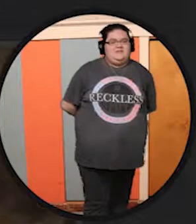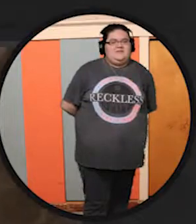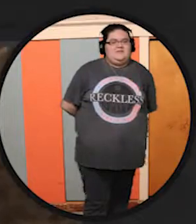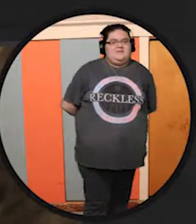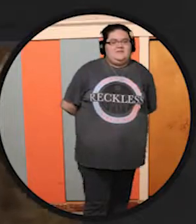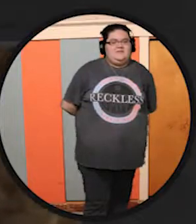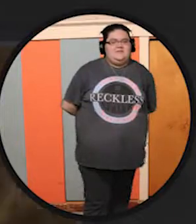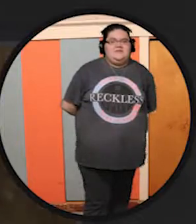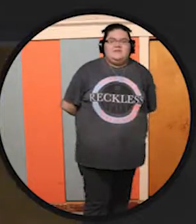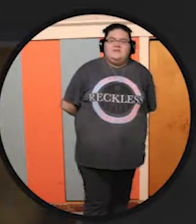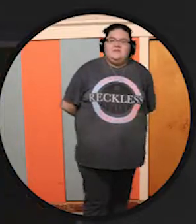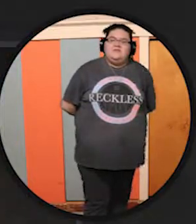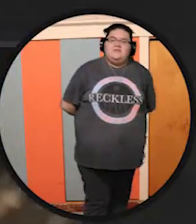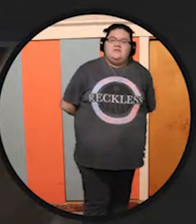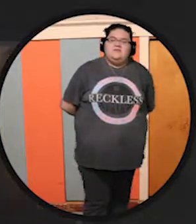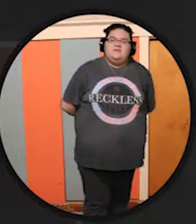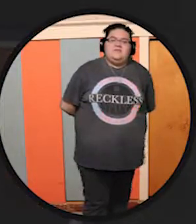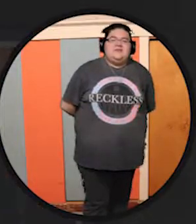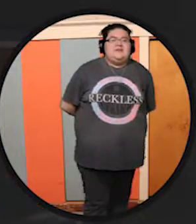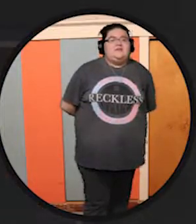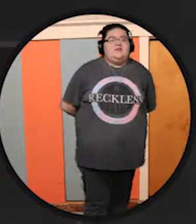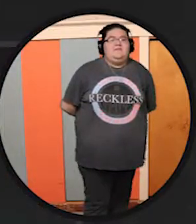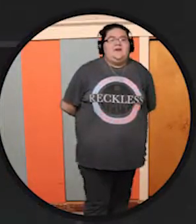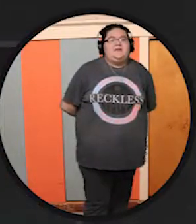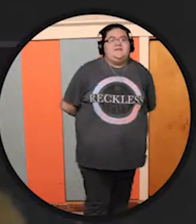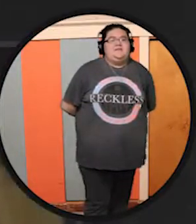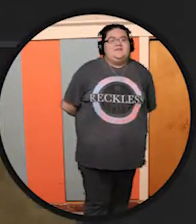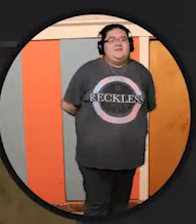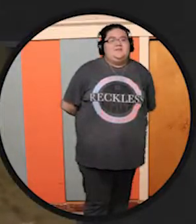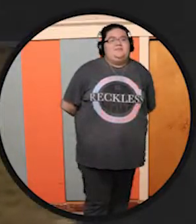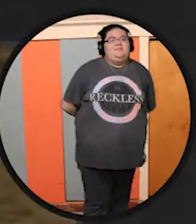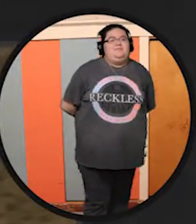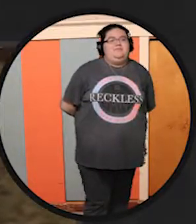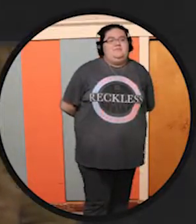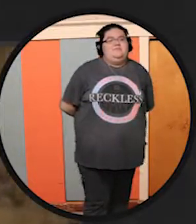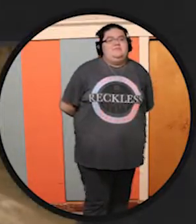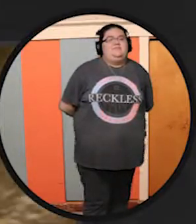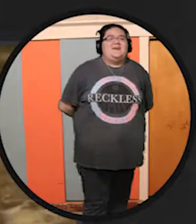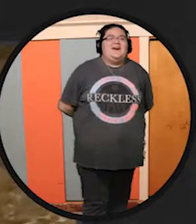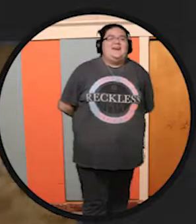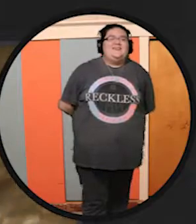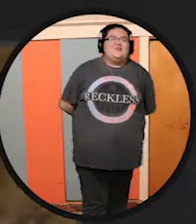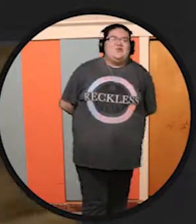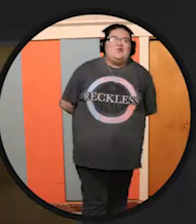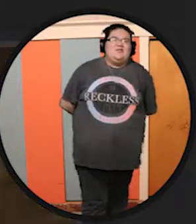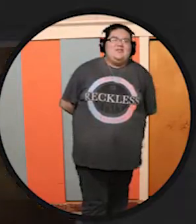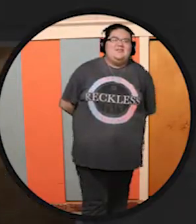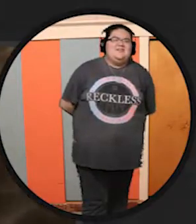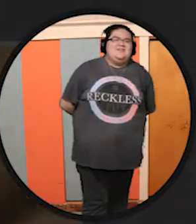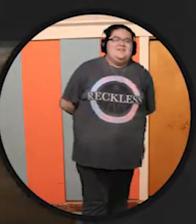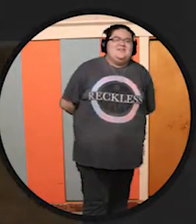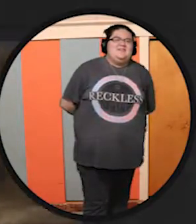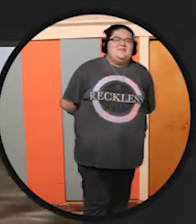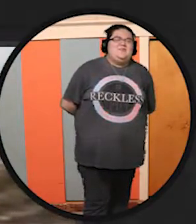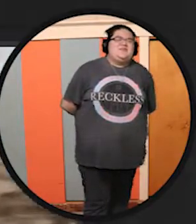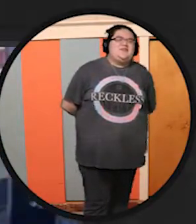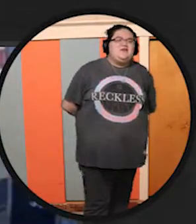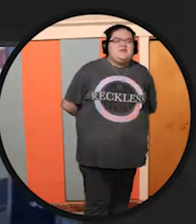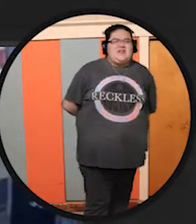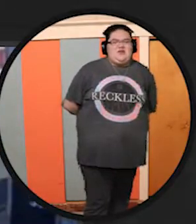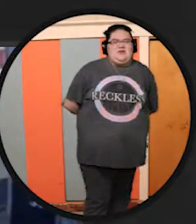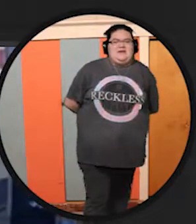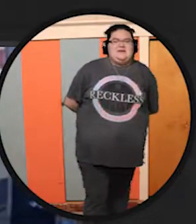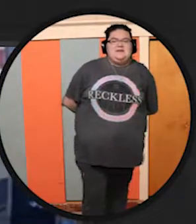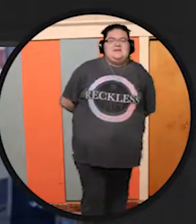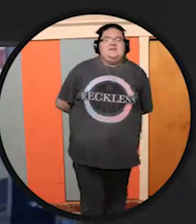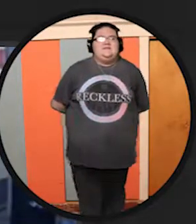attempt. Jesus Christ. This is terrifying. That is terrifying. Jesus. But kind of cool. It's very cool. But so scary. These